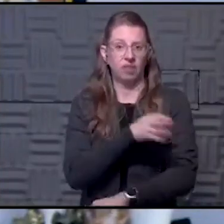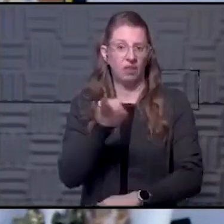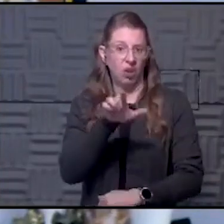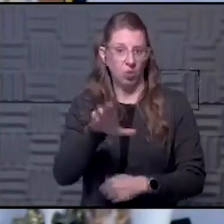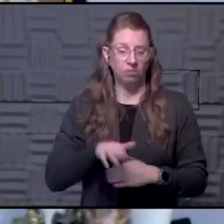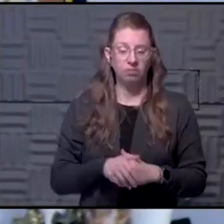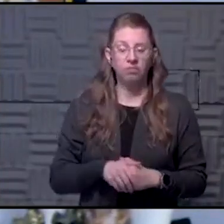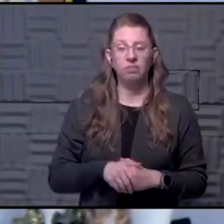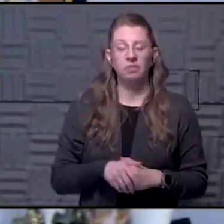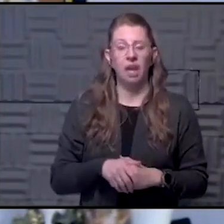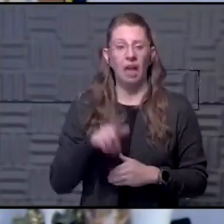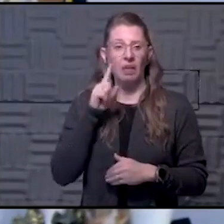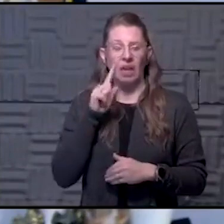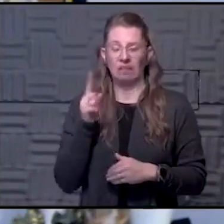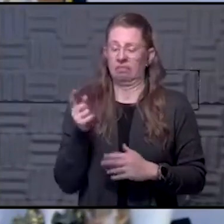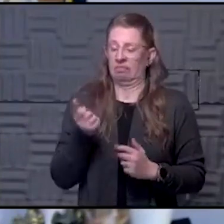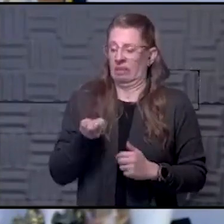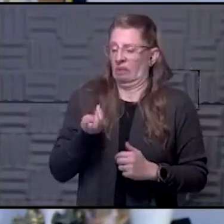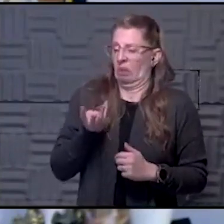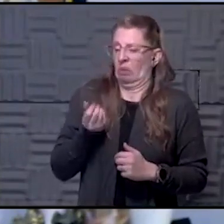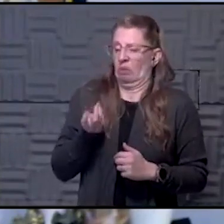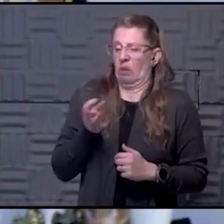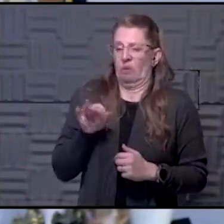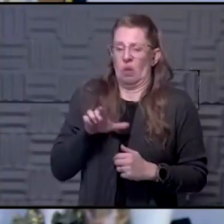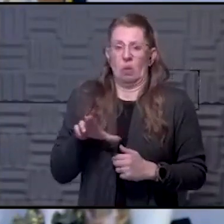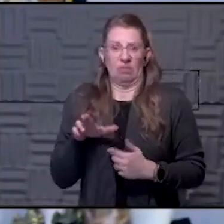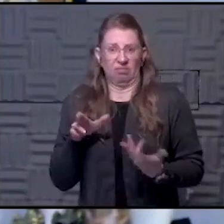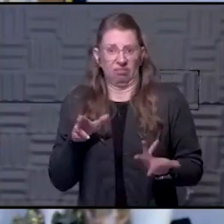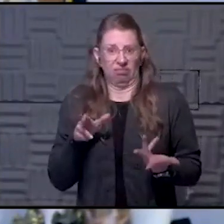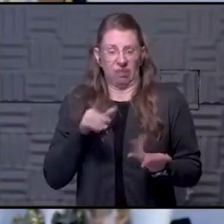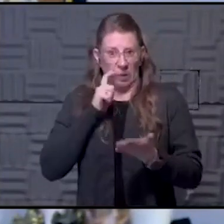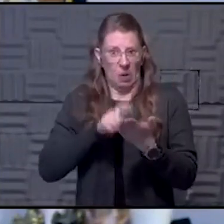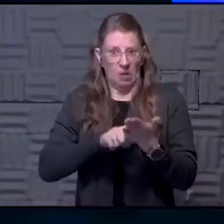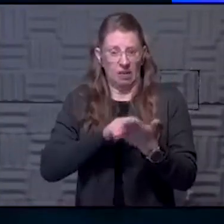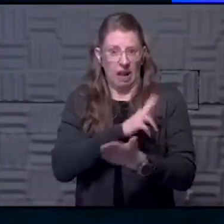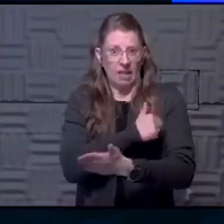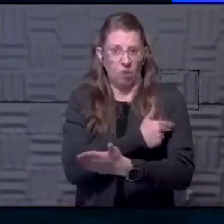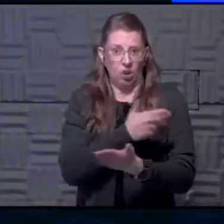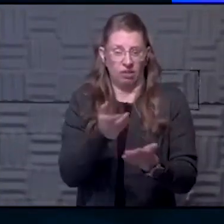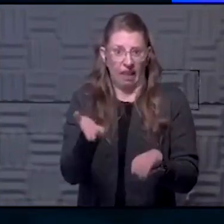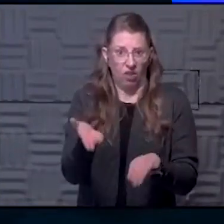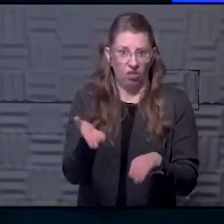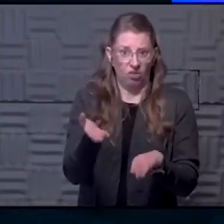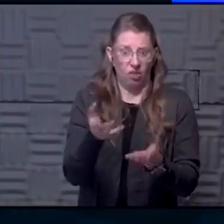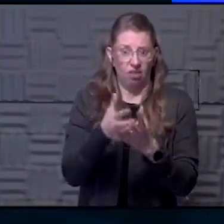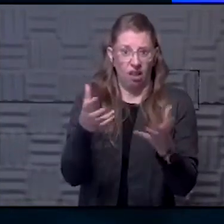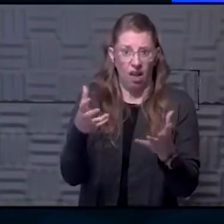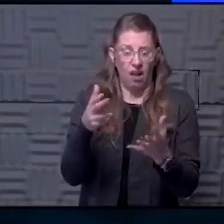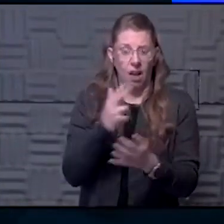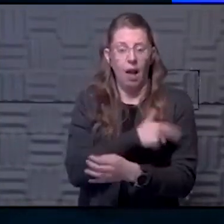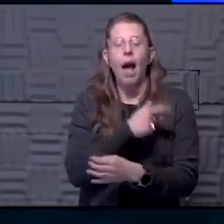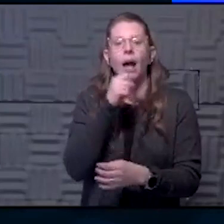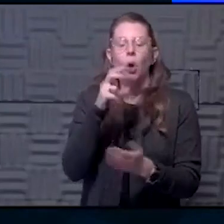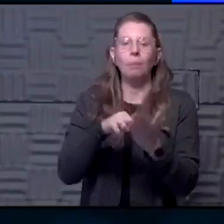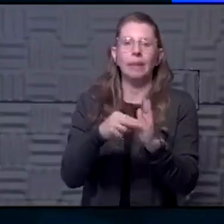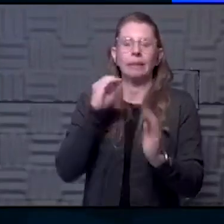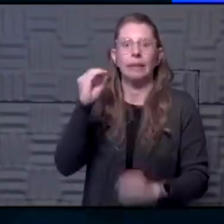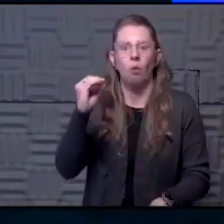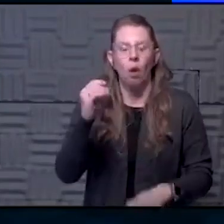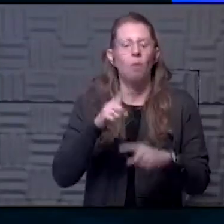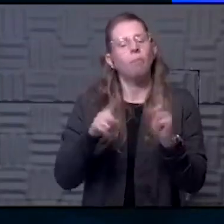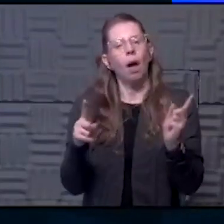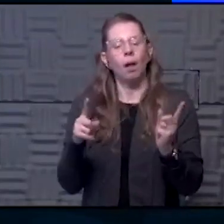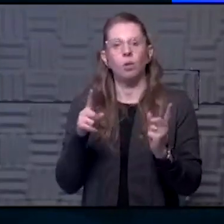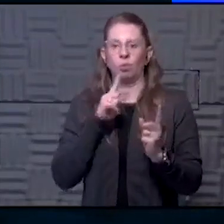influenza. I bet you guys, Dana, I bet you haven't seen much influenza in the hospital at all. And when I say no, I don't mean zero, but it's